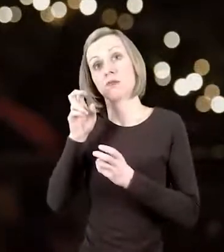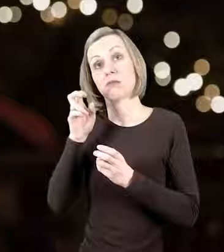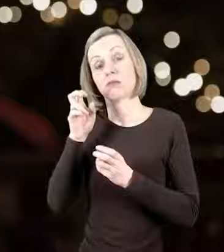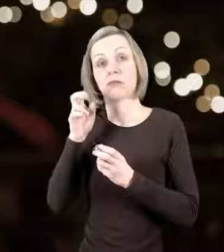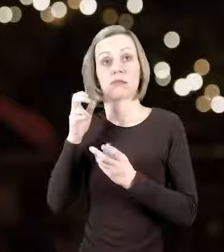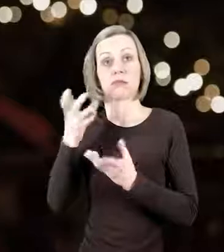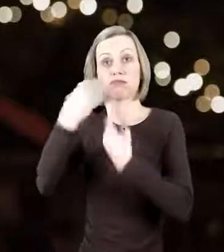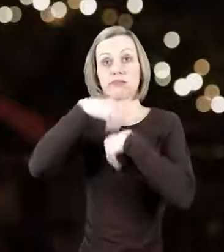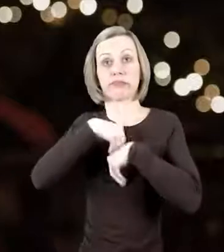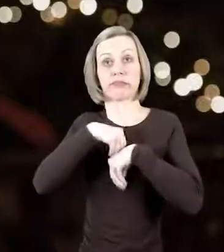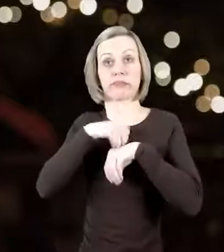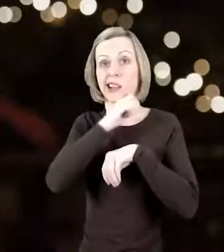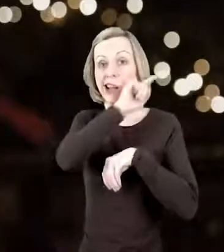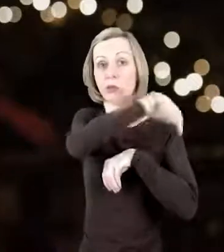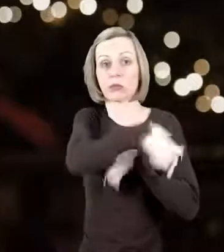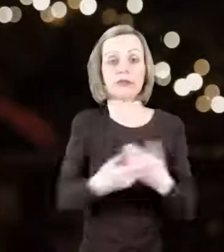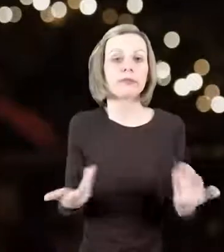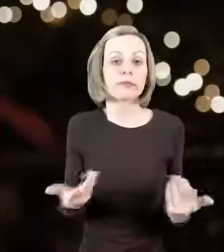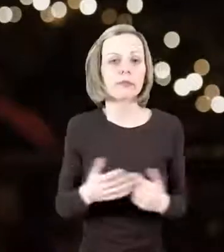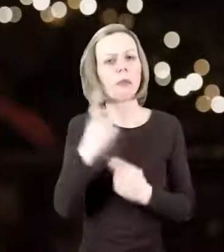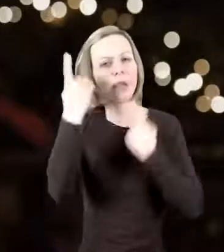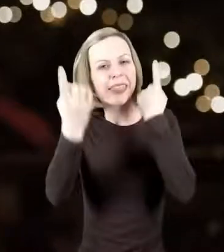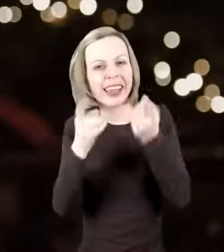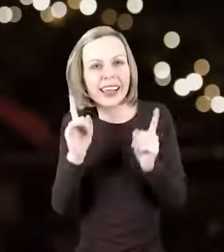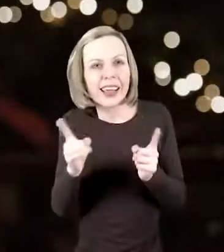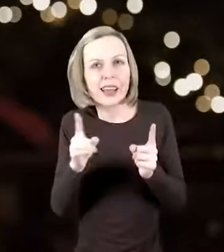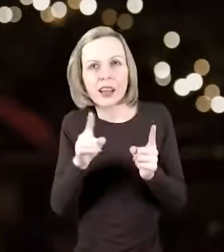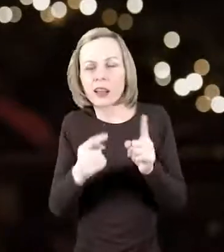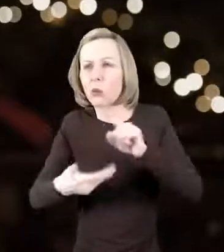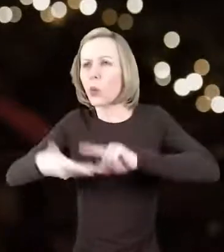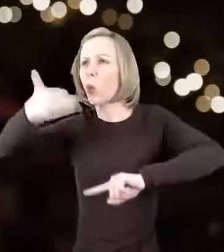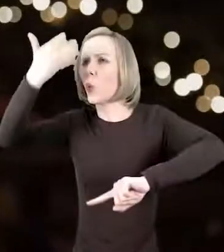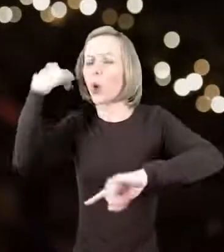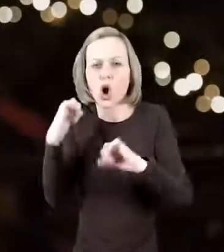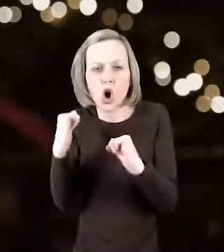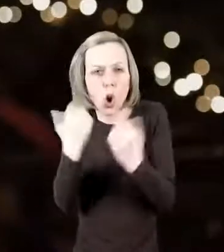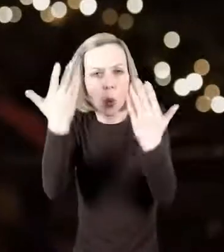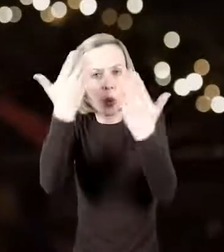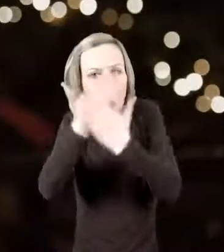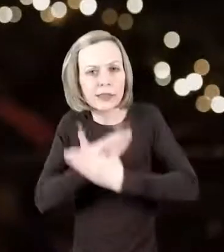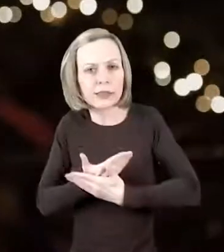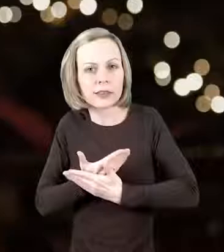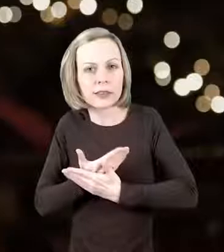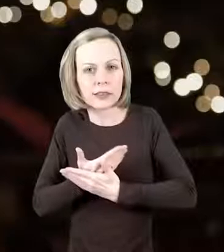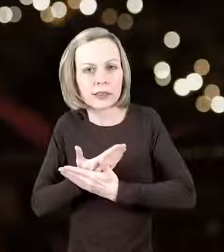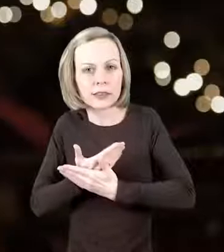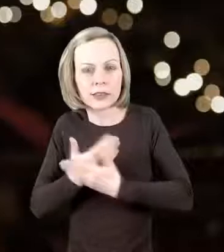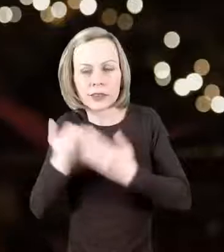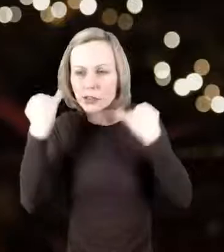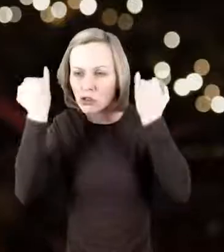us. But think about it. Cold night,